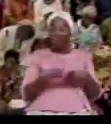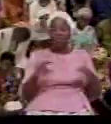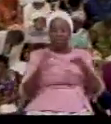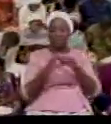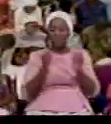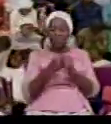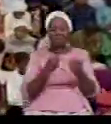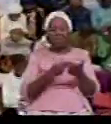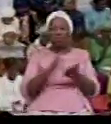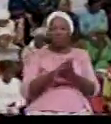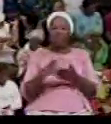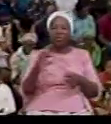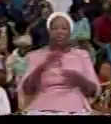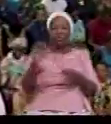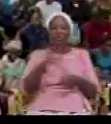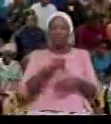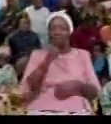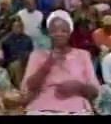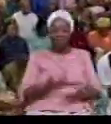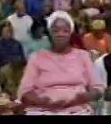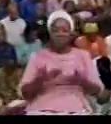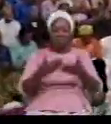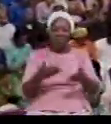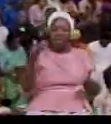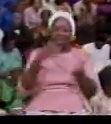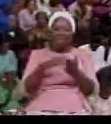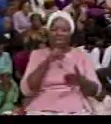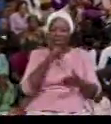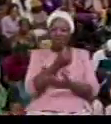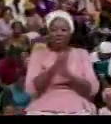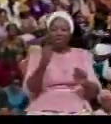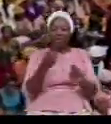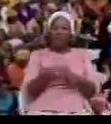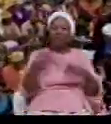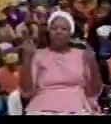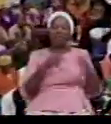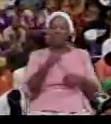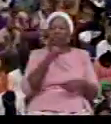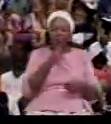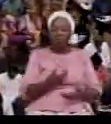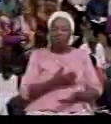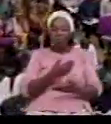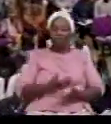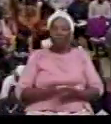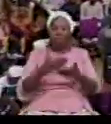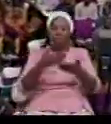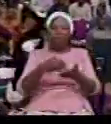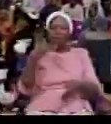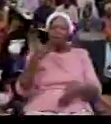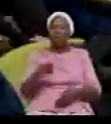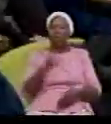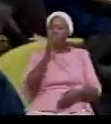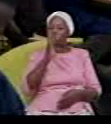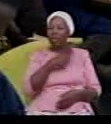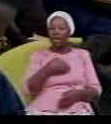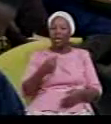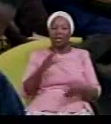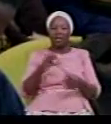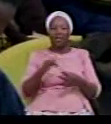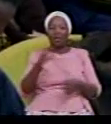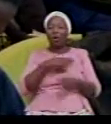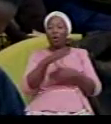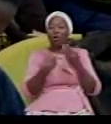Spirit. They have not been born again. They have not been born of water and of the Spirit. And all they have is